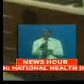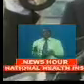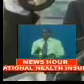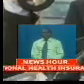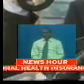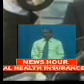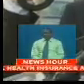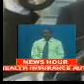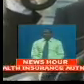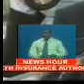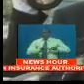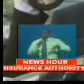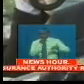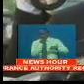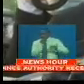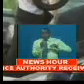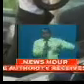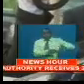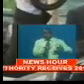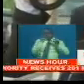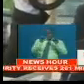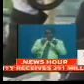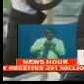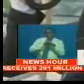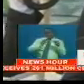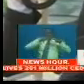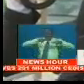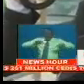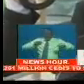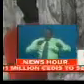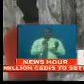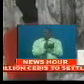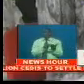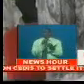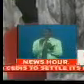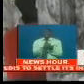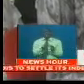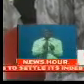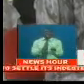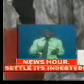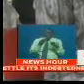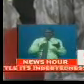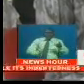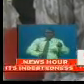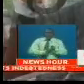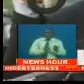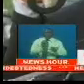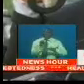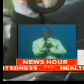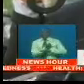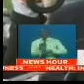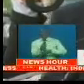facility. Apart from teaching, training, and research, this facility is also provided to support